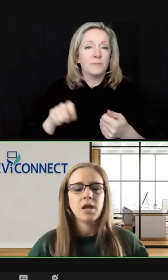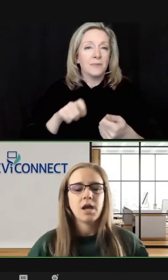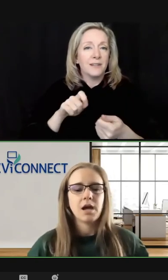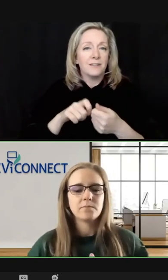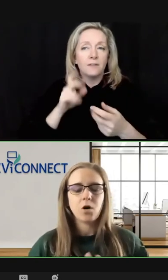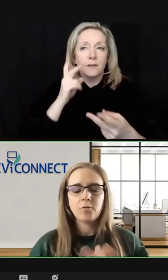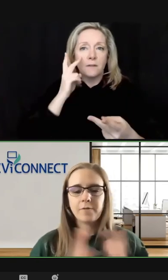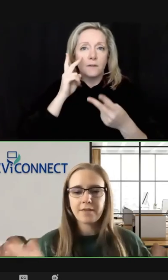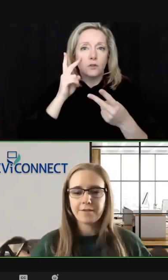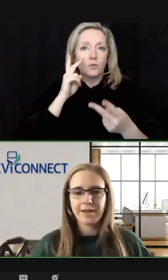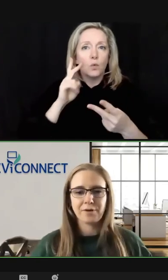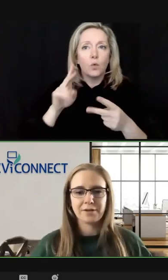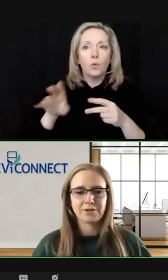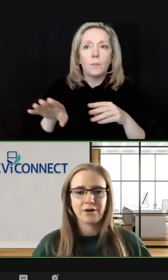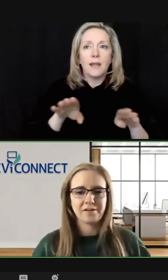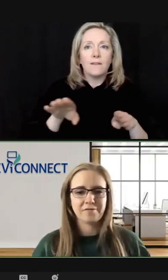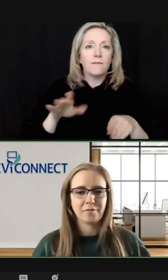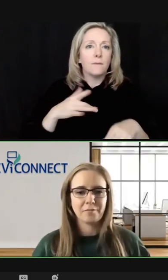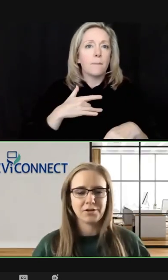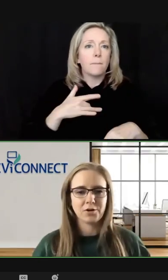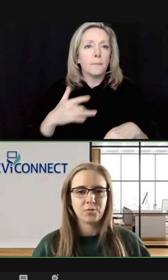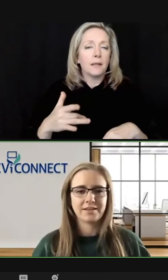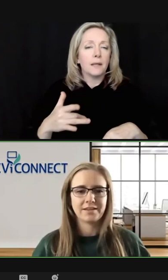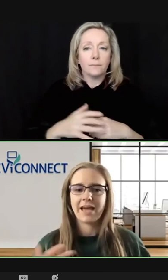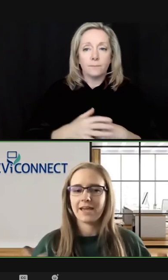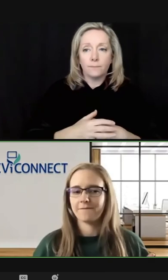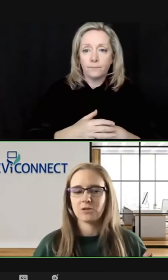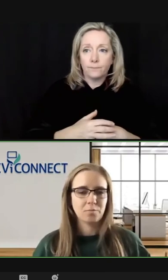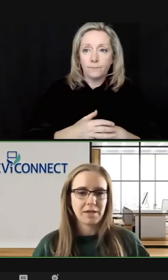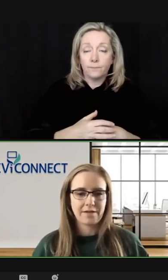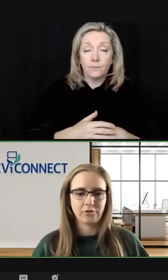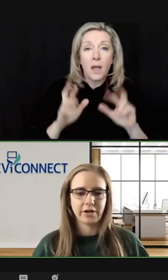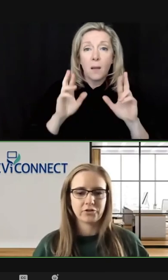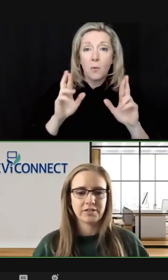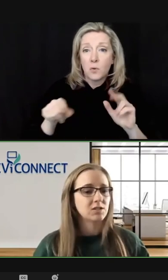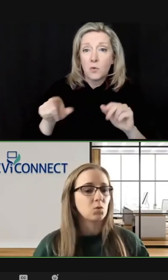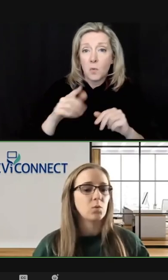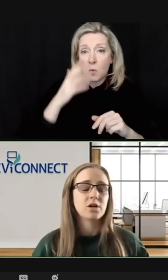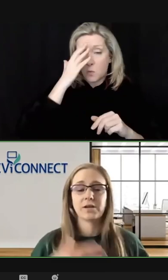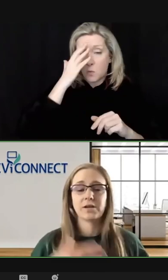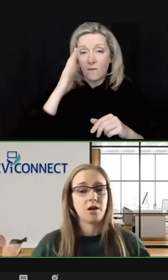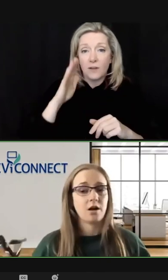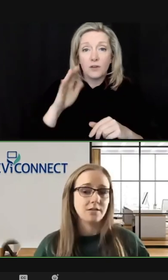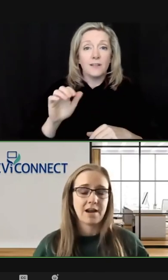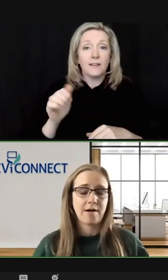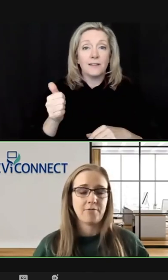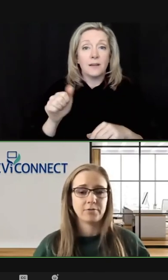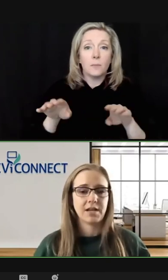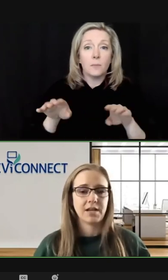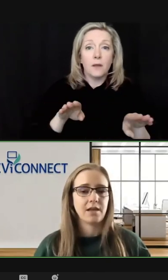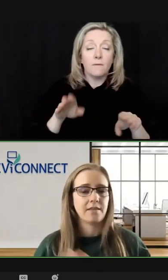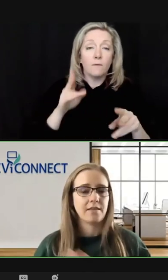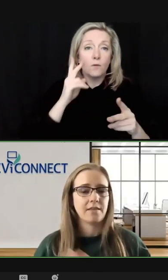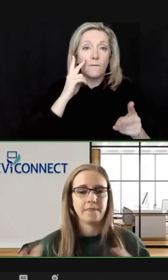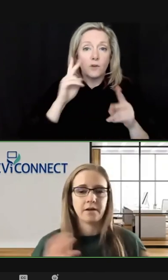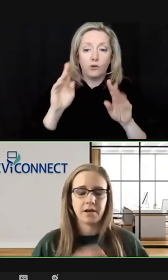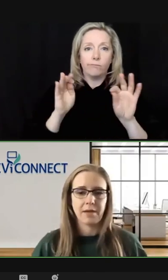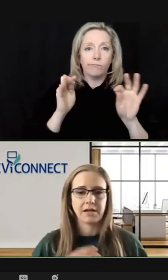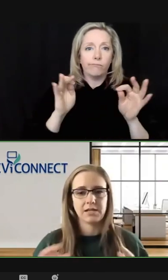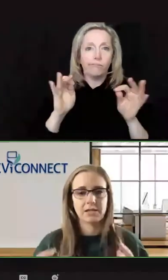characteristics. So I'm hoping that you guys are all very familiar with the 10 visual and behavioral characteristics. We are going to talk a lot about those today